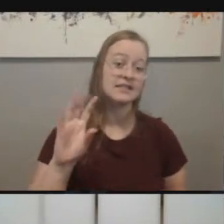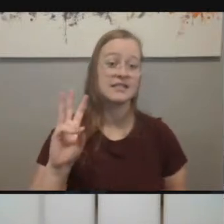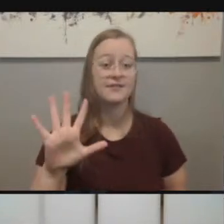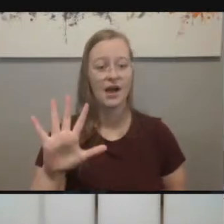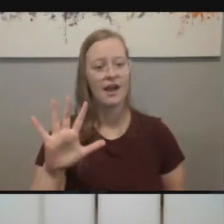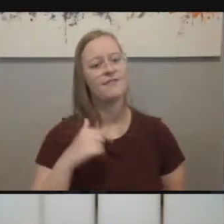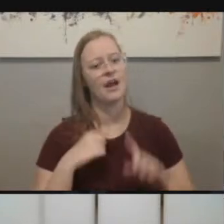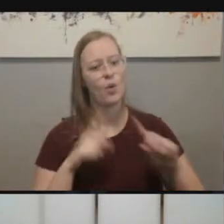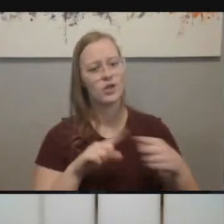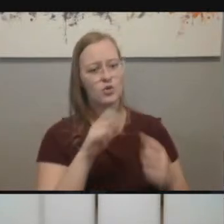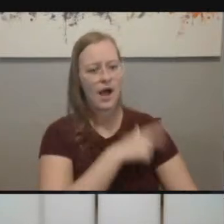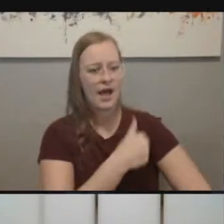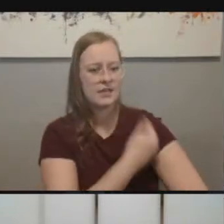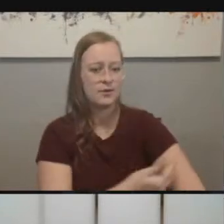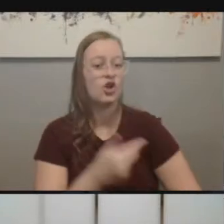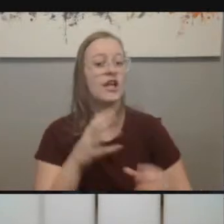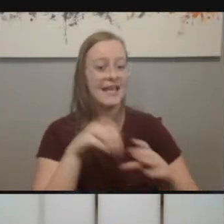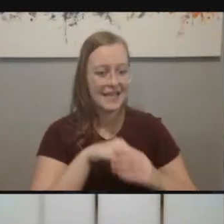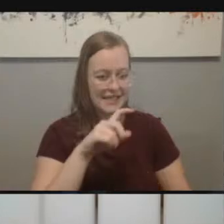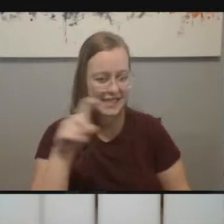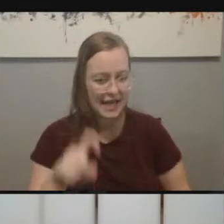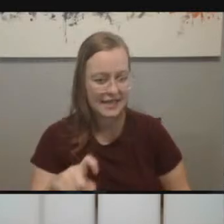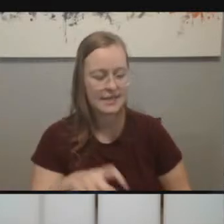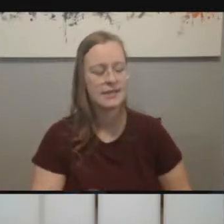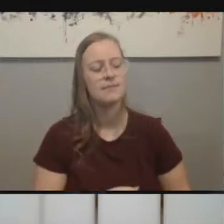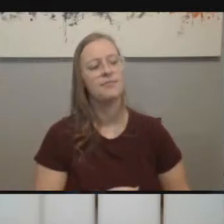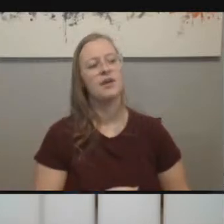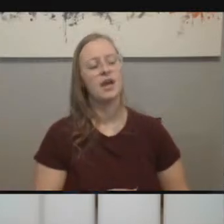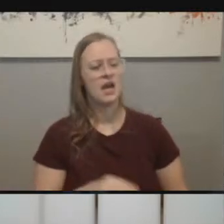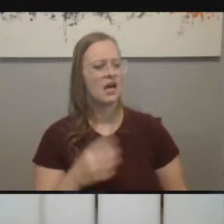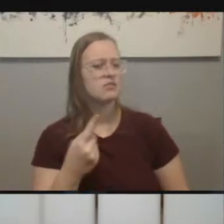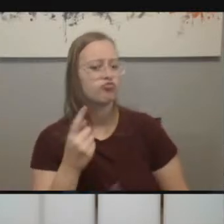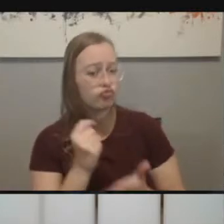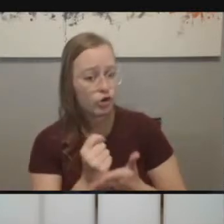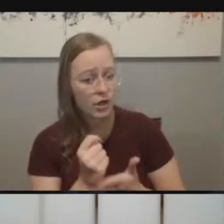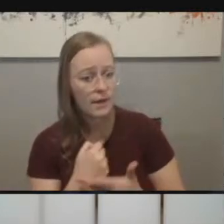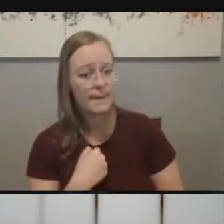Santiago, Texas, and I was treated